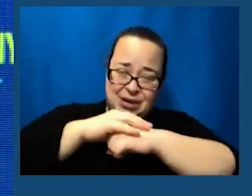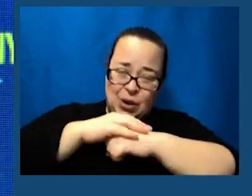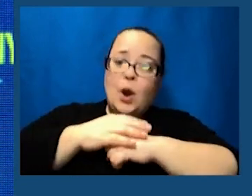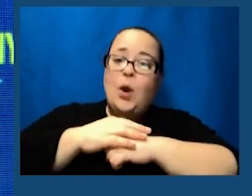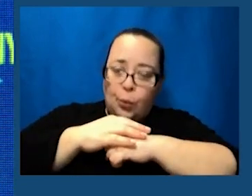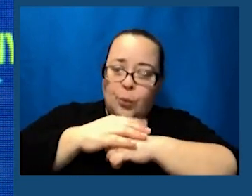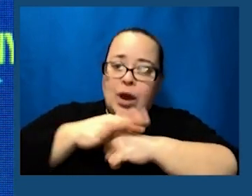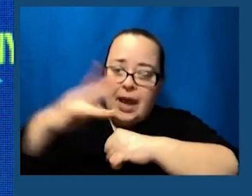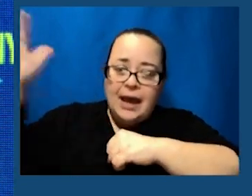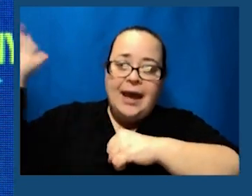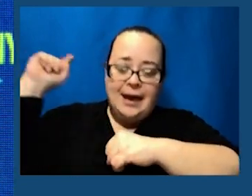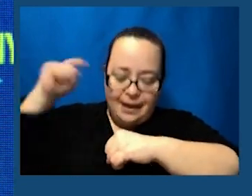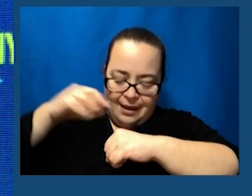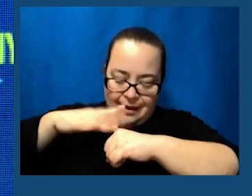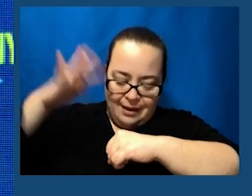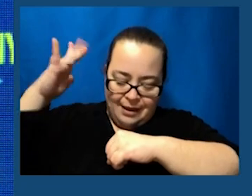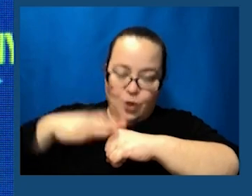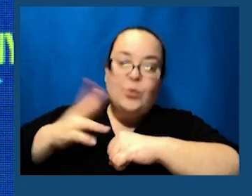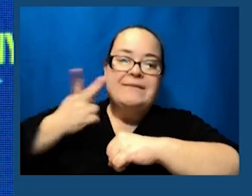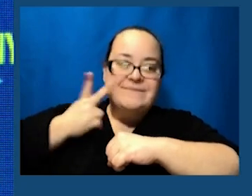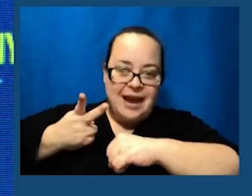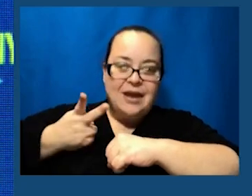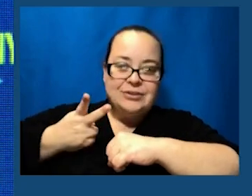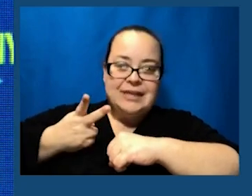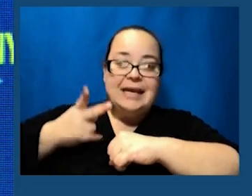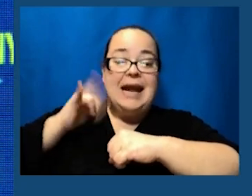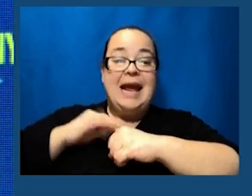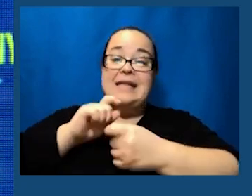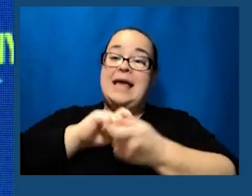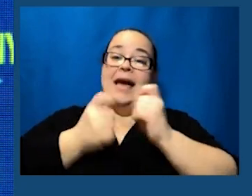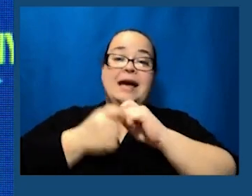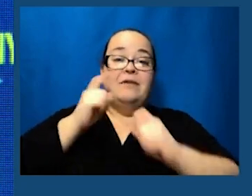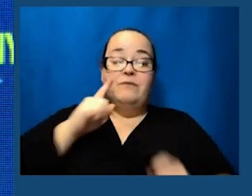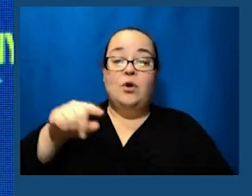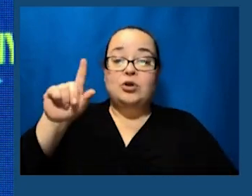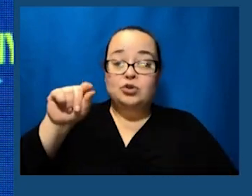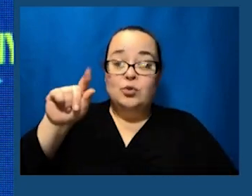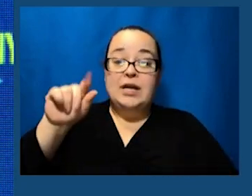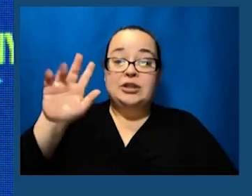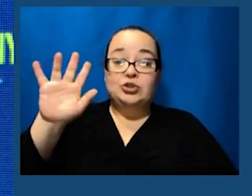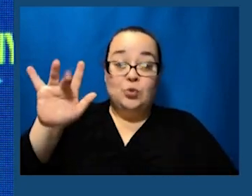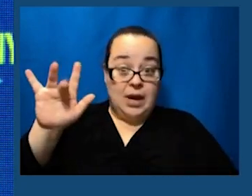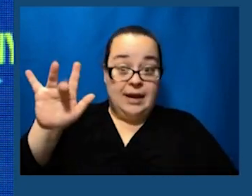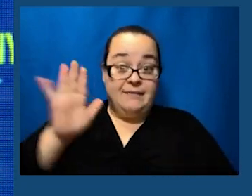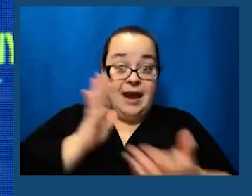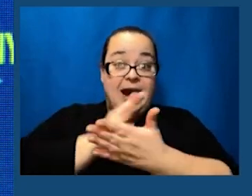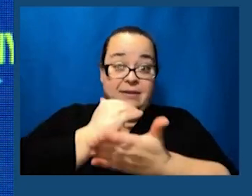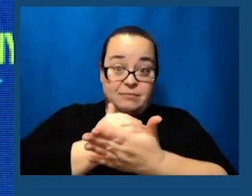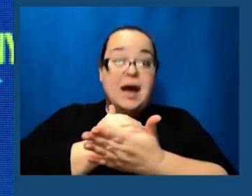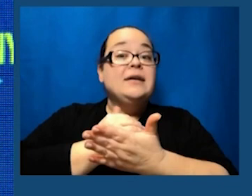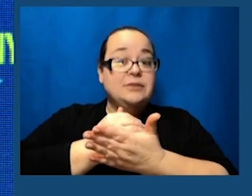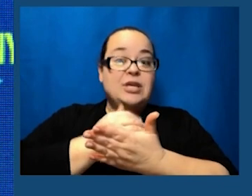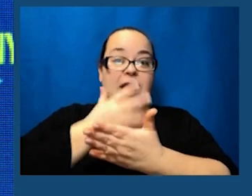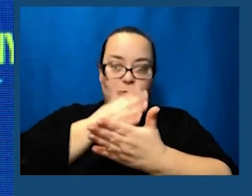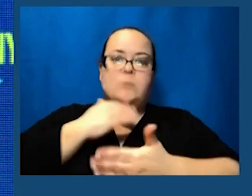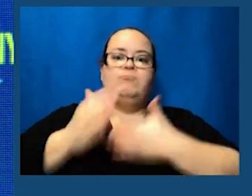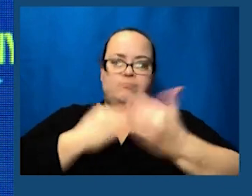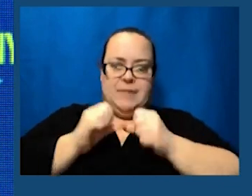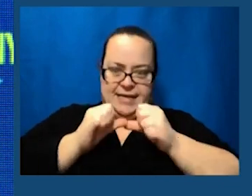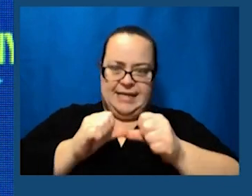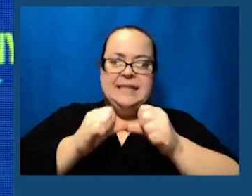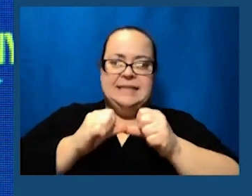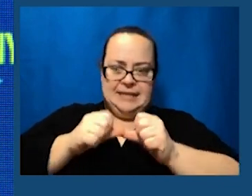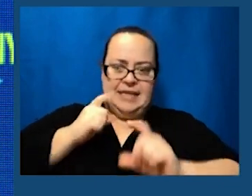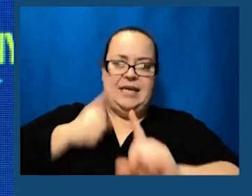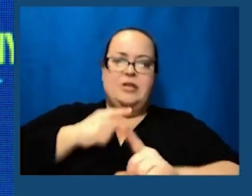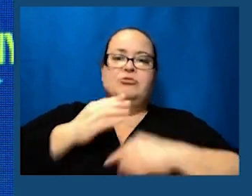in our 2025 budget, we are continuing to keep that momentum going. So I will tell you this, just like